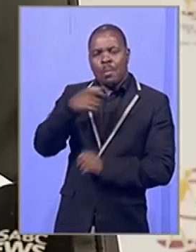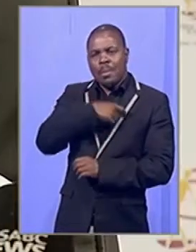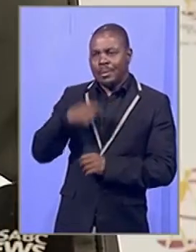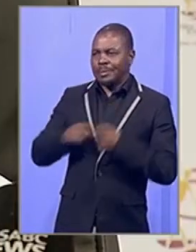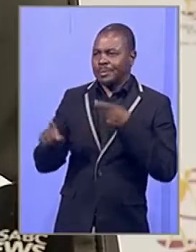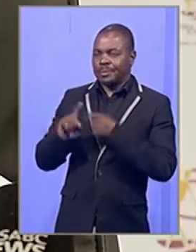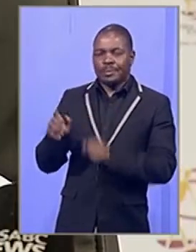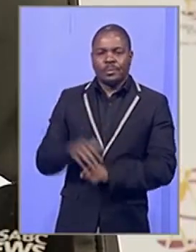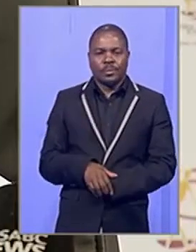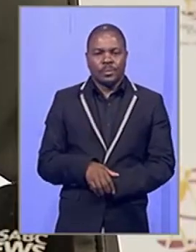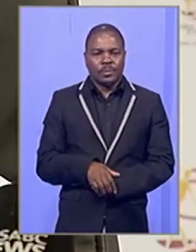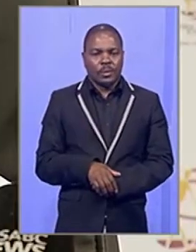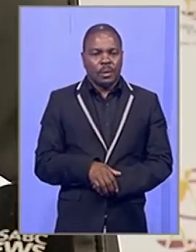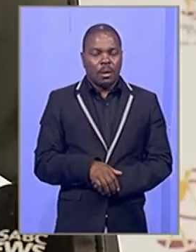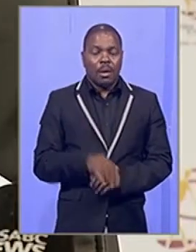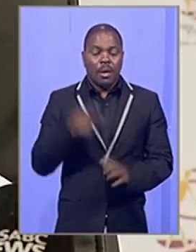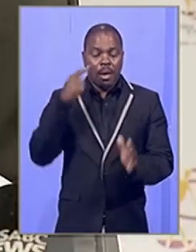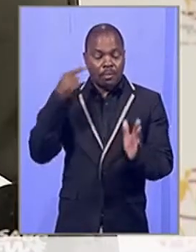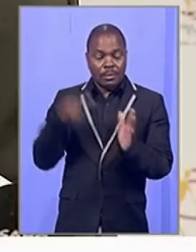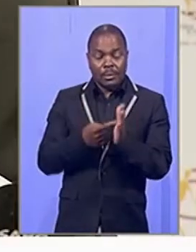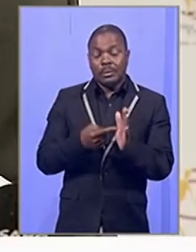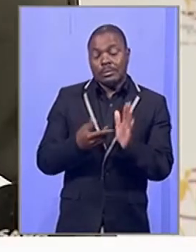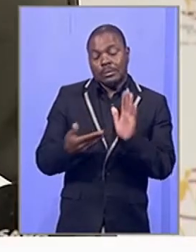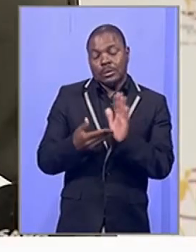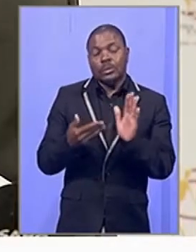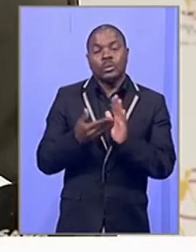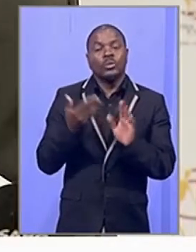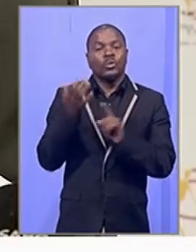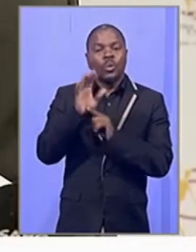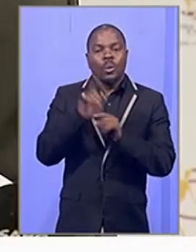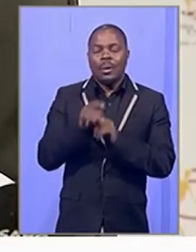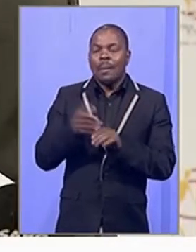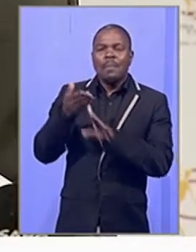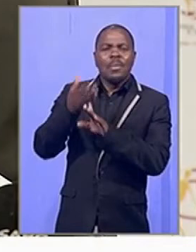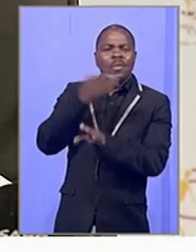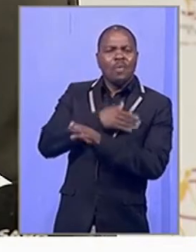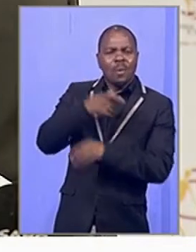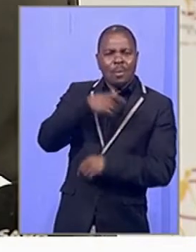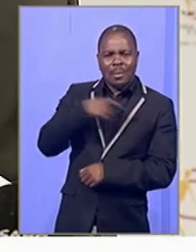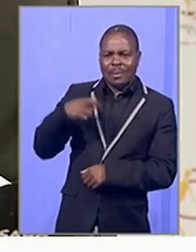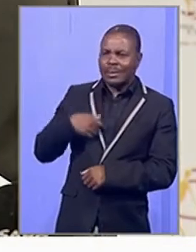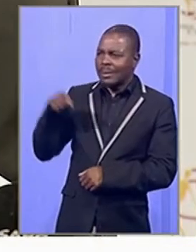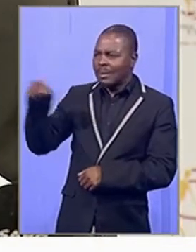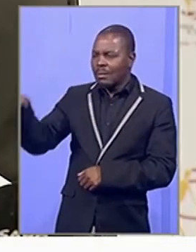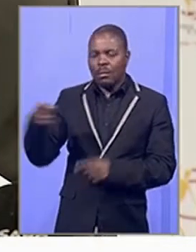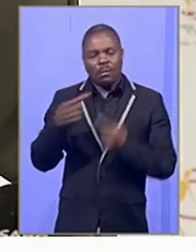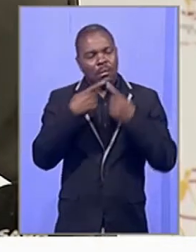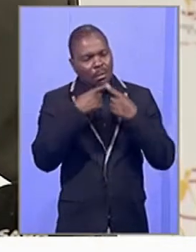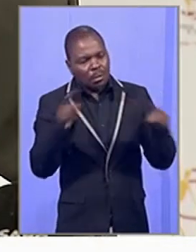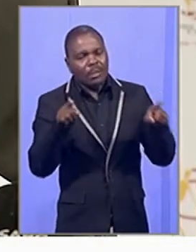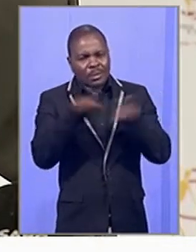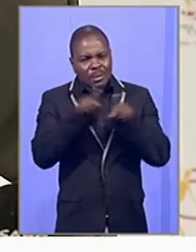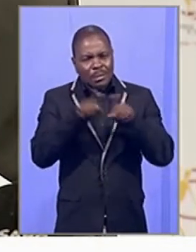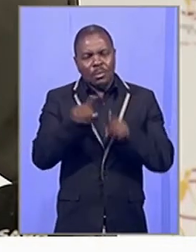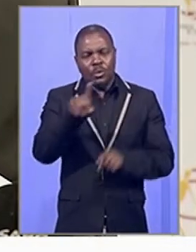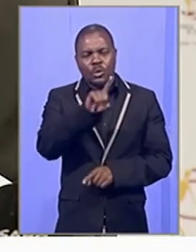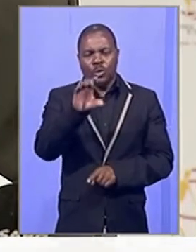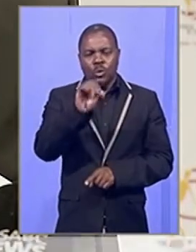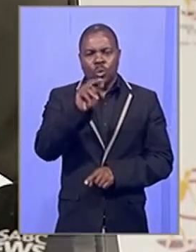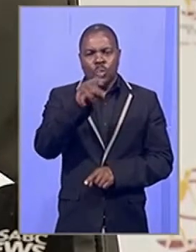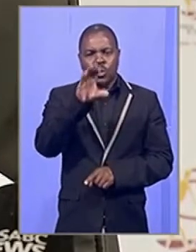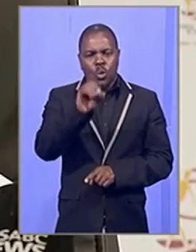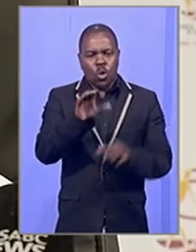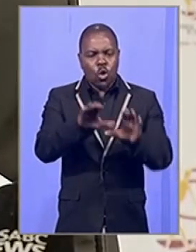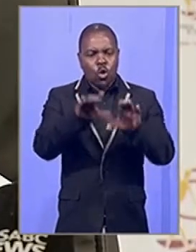Evidence obtained indicates that prior to the president making these utterances, it was widely reported, even in the Zondo Commission, which was